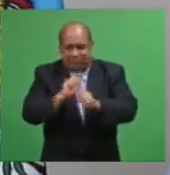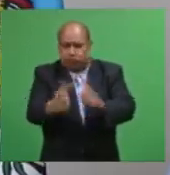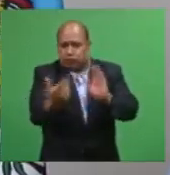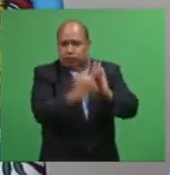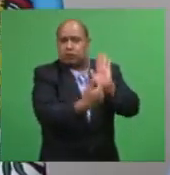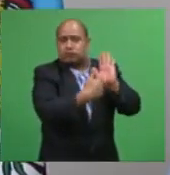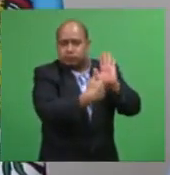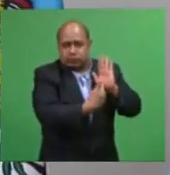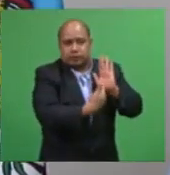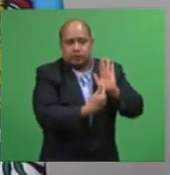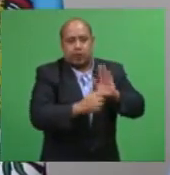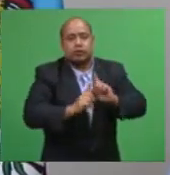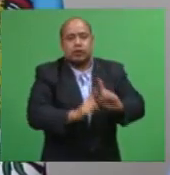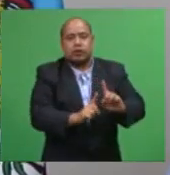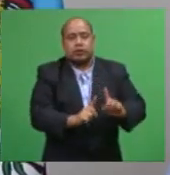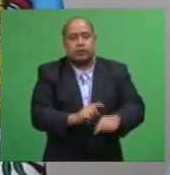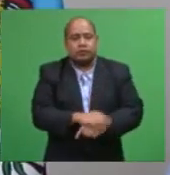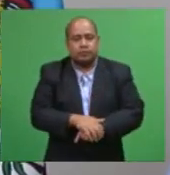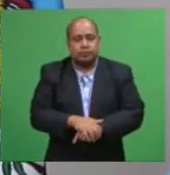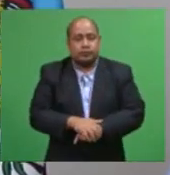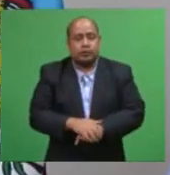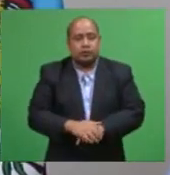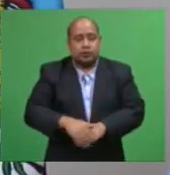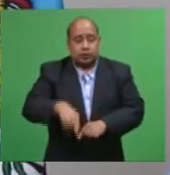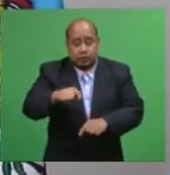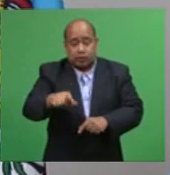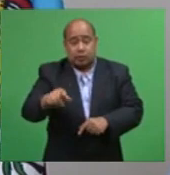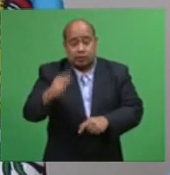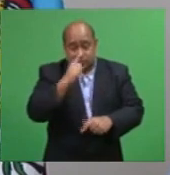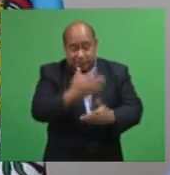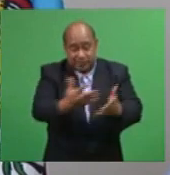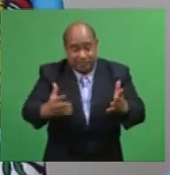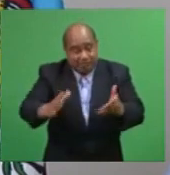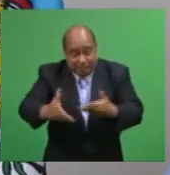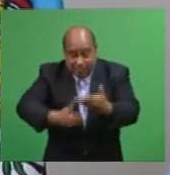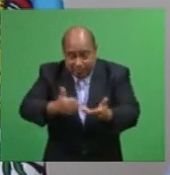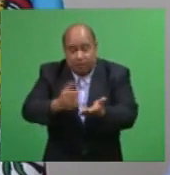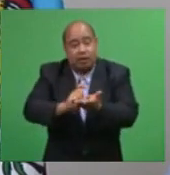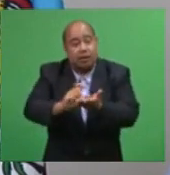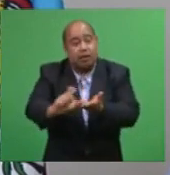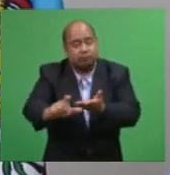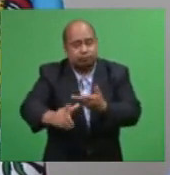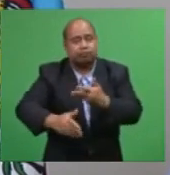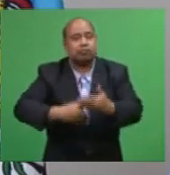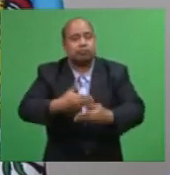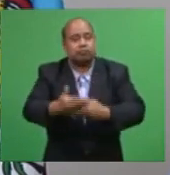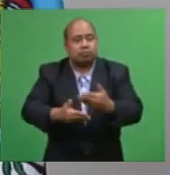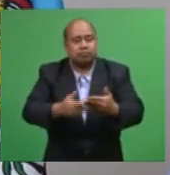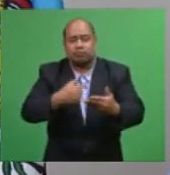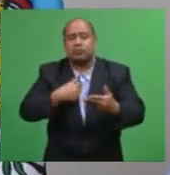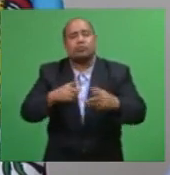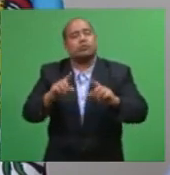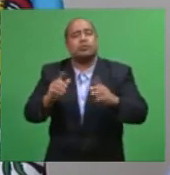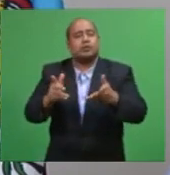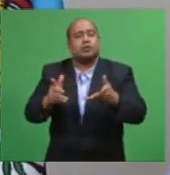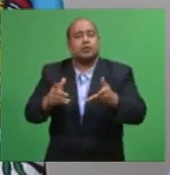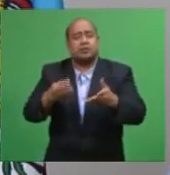procedure or the process is very clear, but unfortunately what we normally see, that there are some selfish